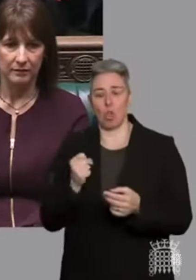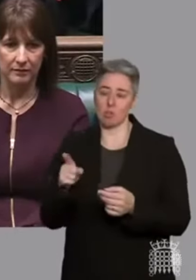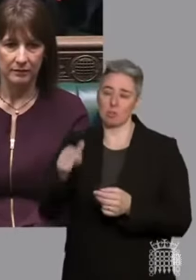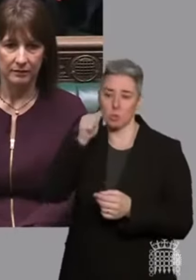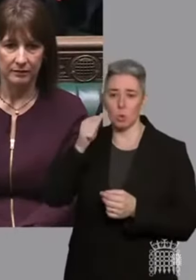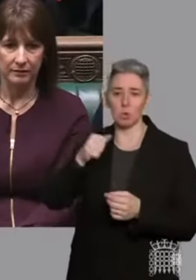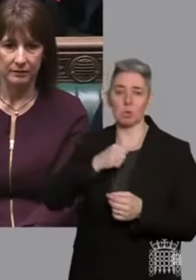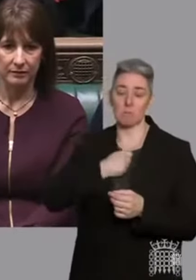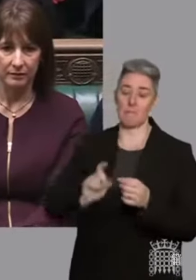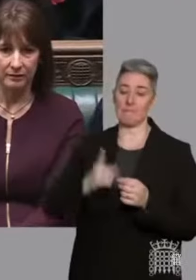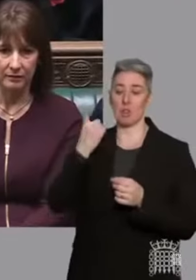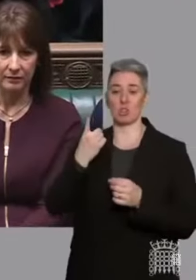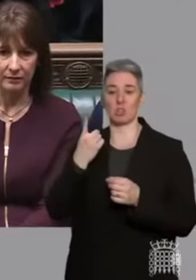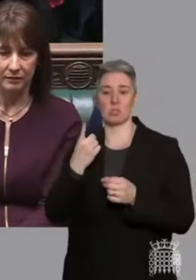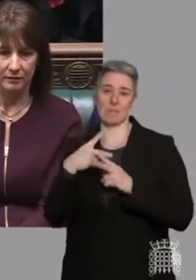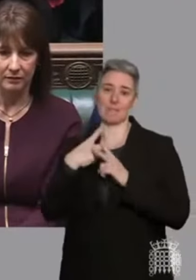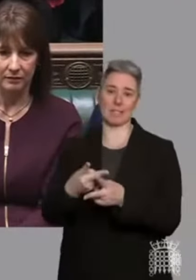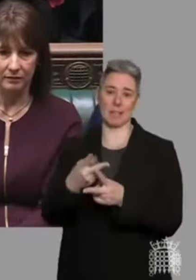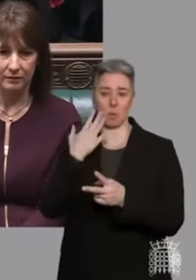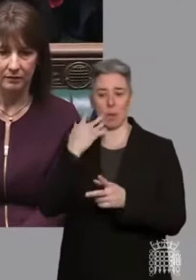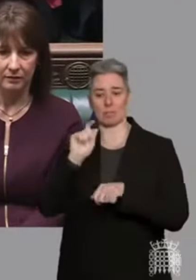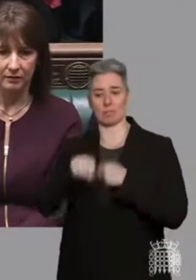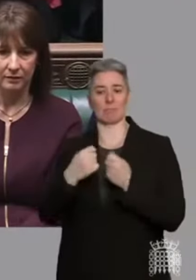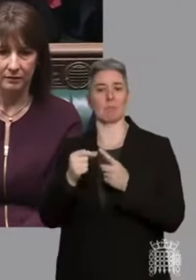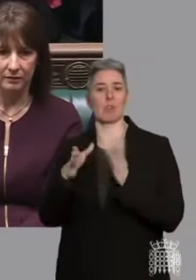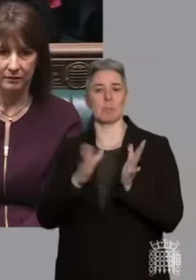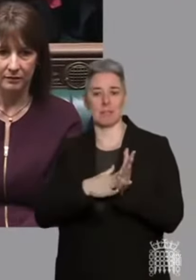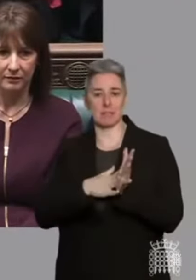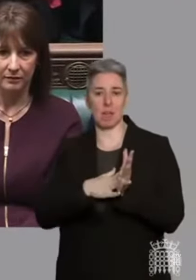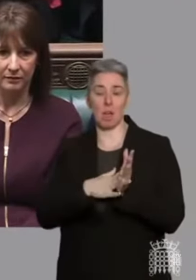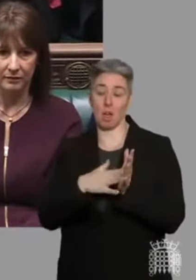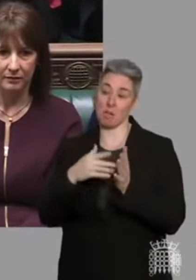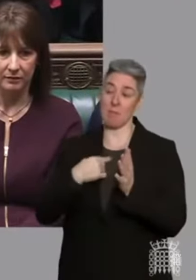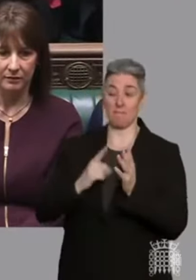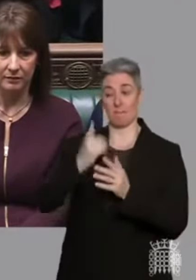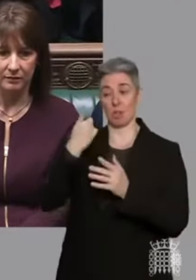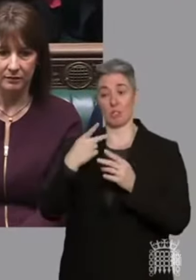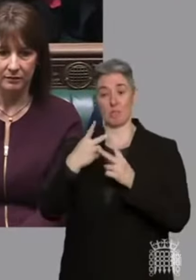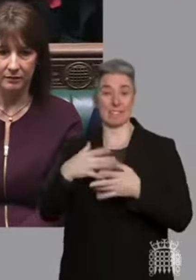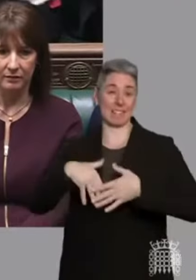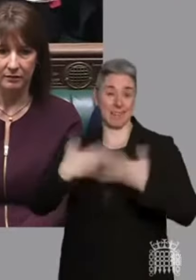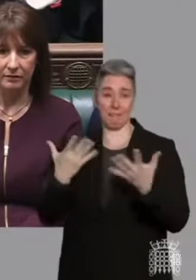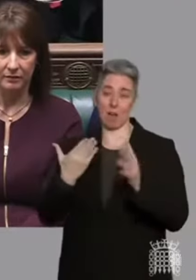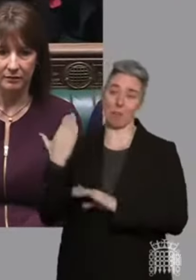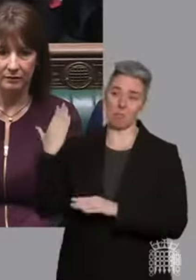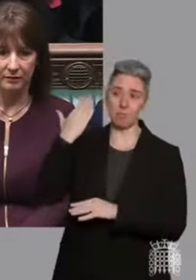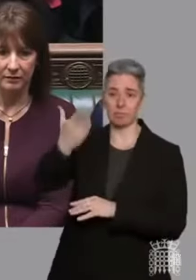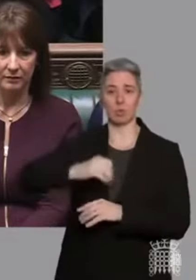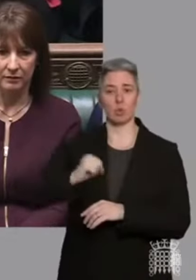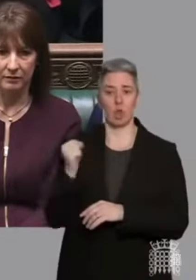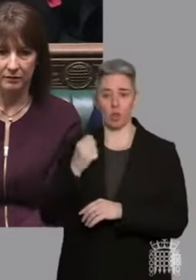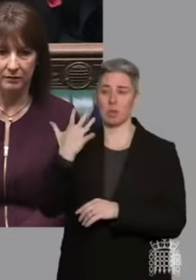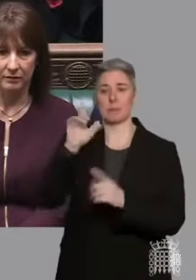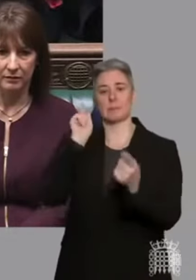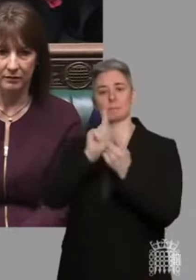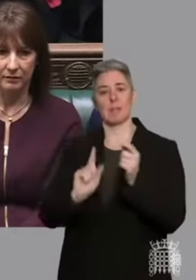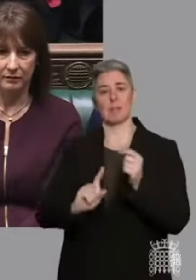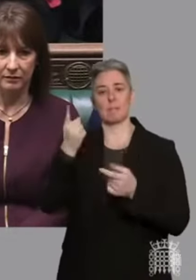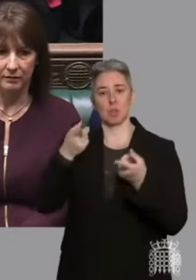Minister, was to Scotland, where I met the First Minister. I've also been for the meeting of the Council of Regions and Nations in